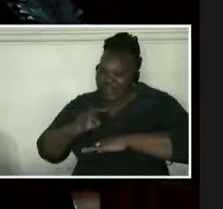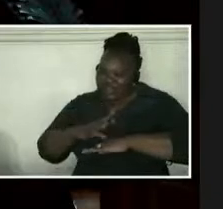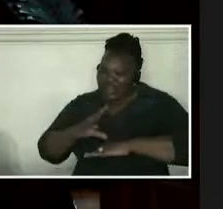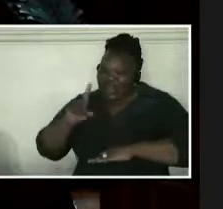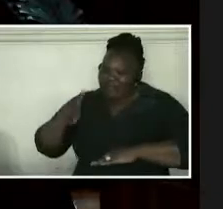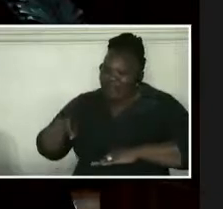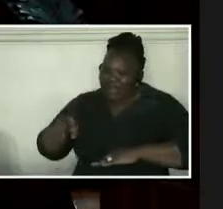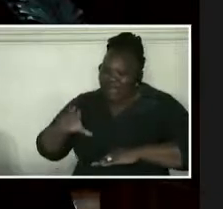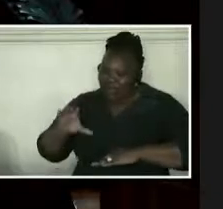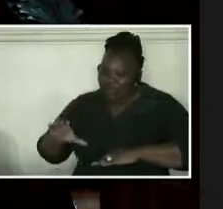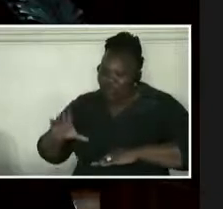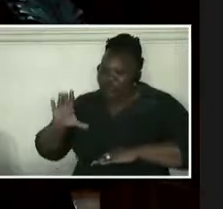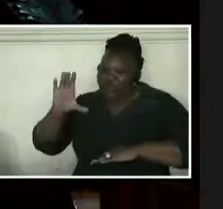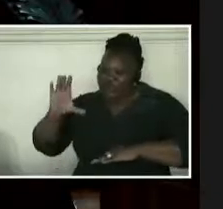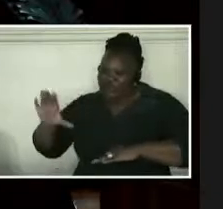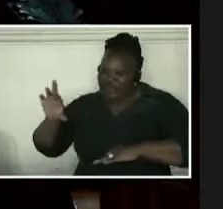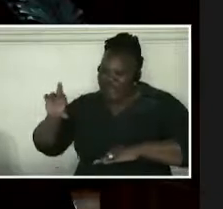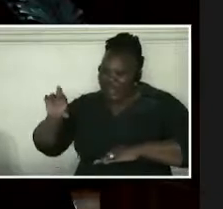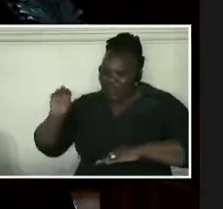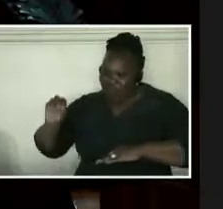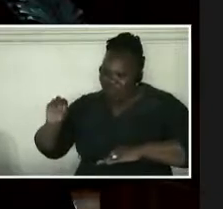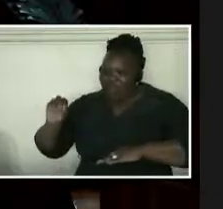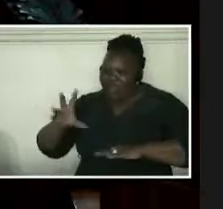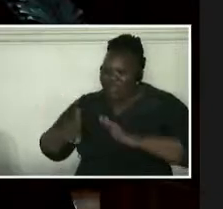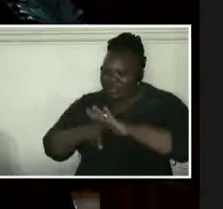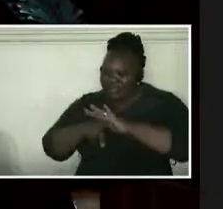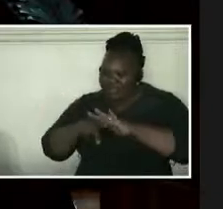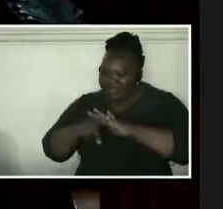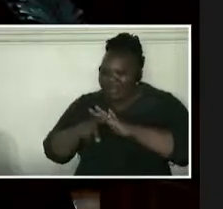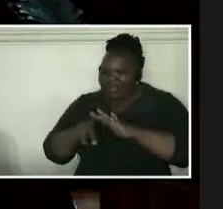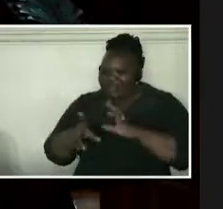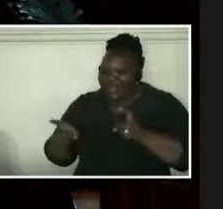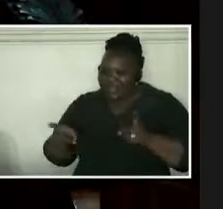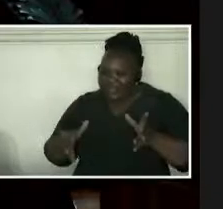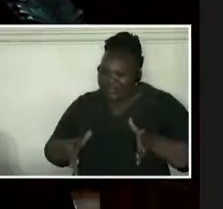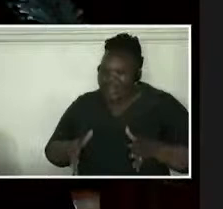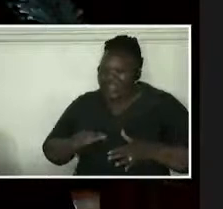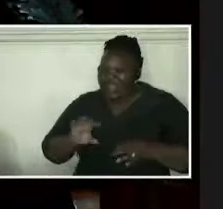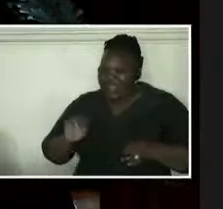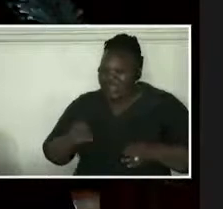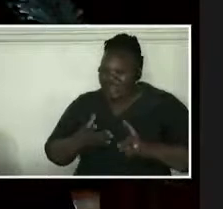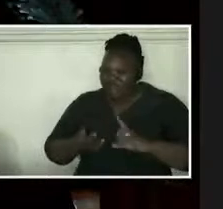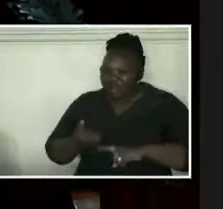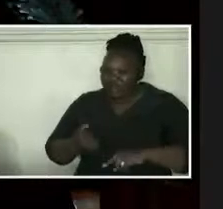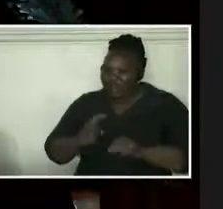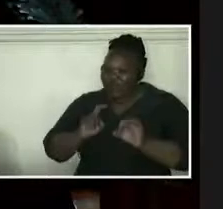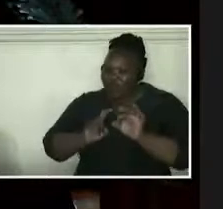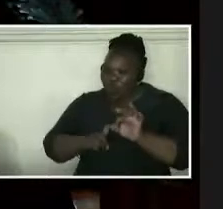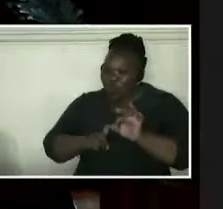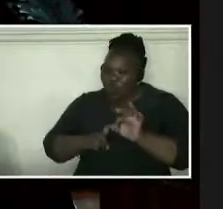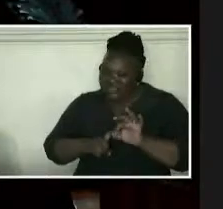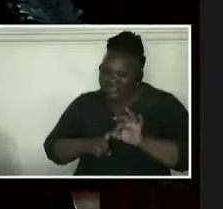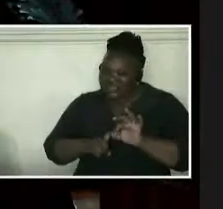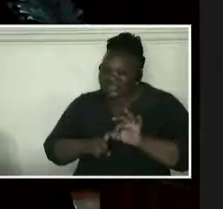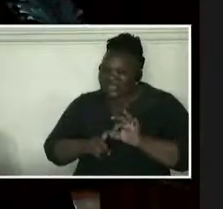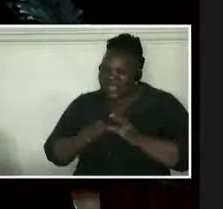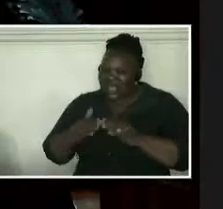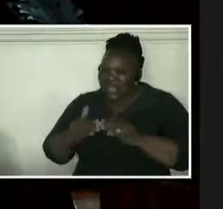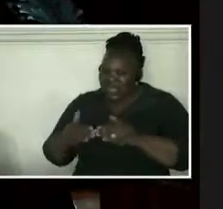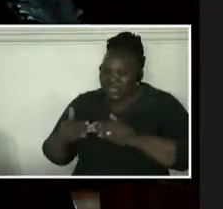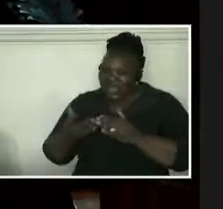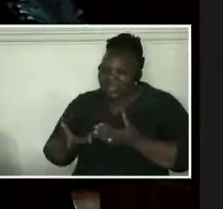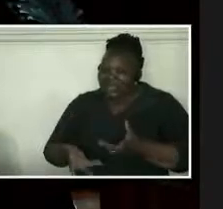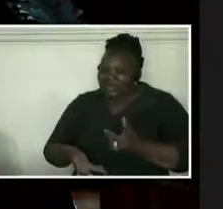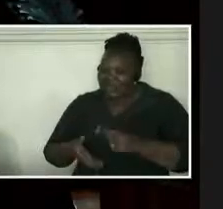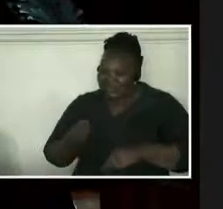process and district directors so that our people know who to call should they not be getting the quality uh care that they